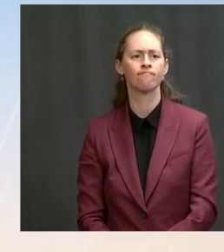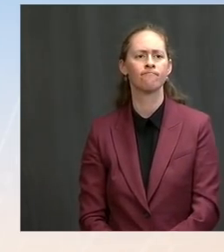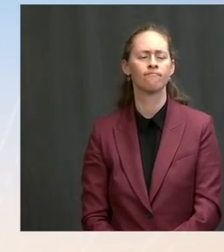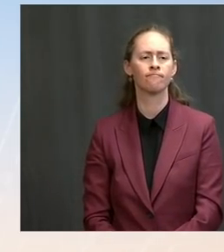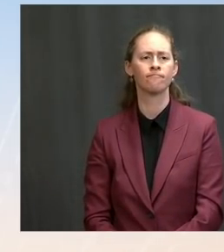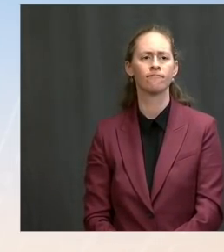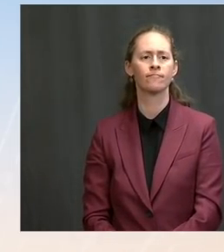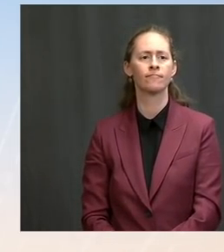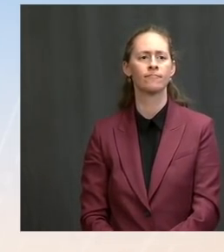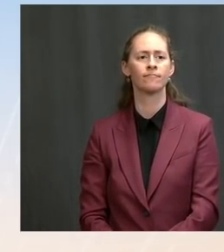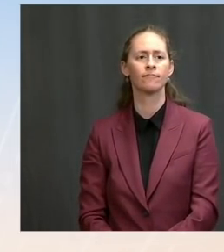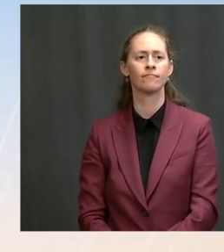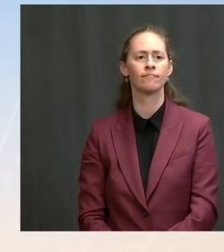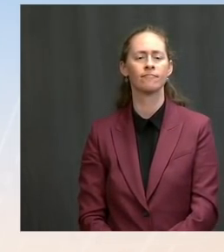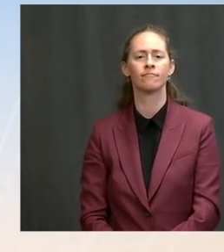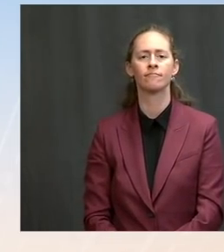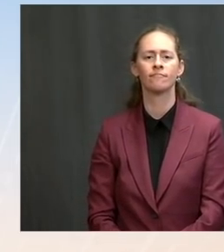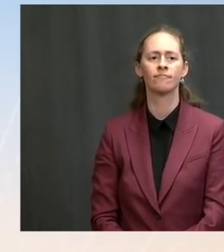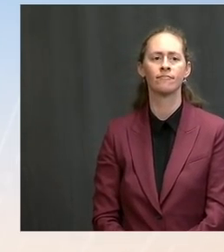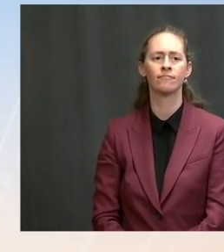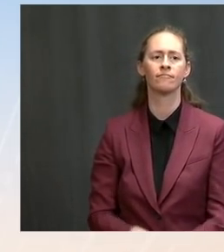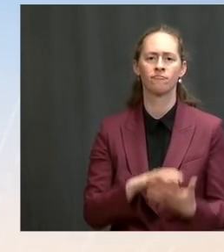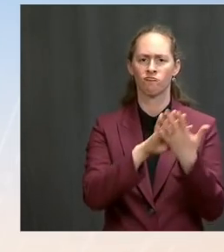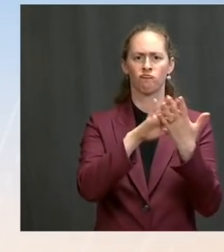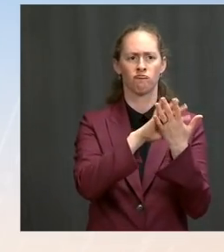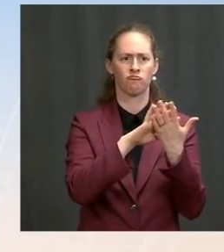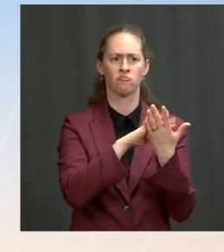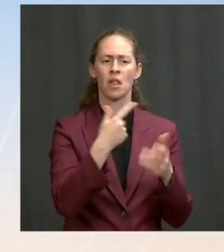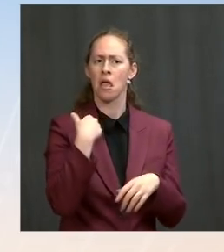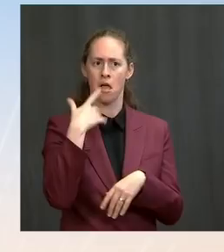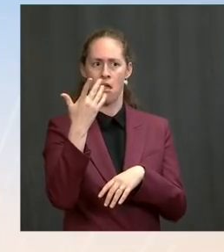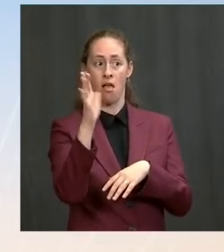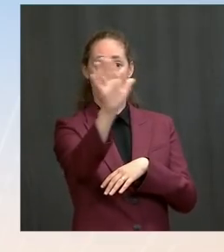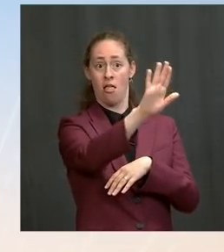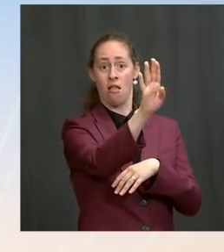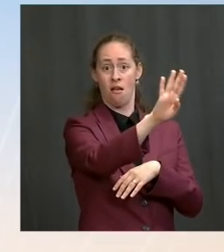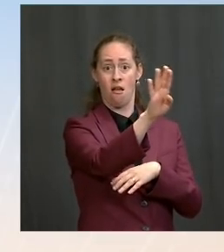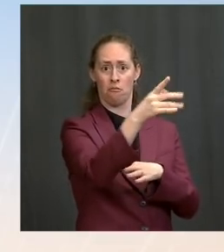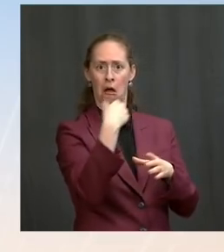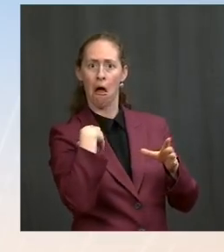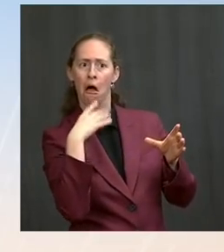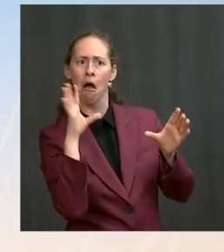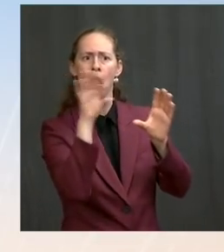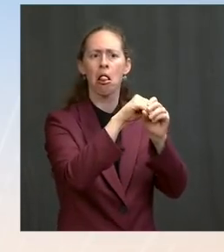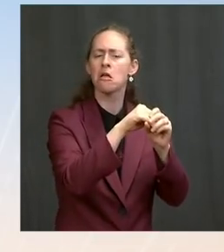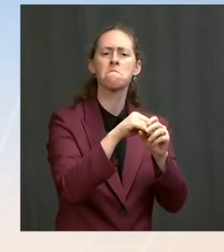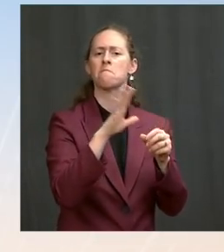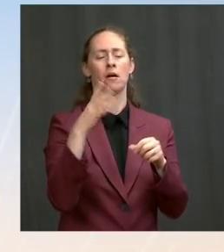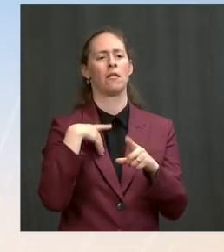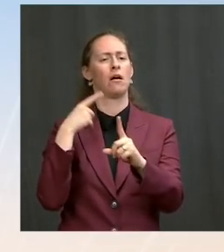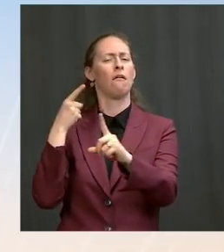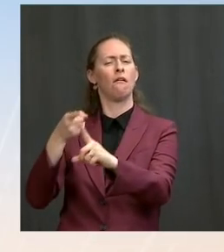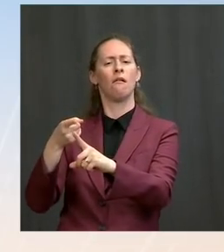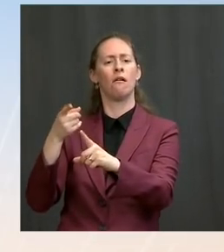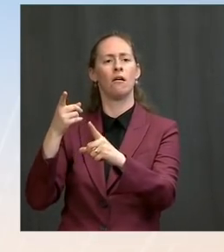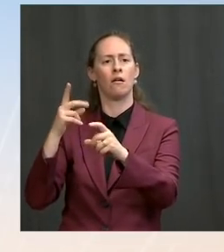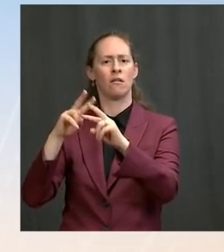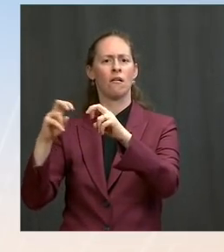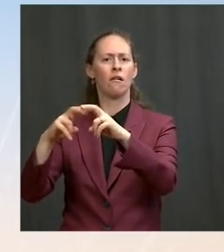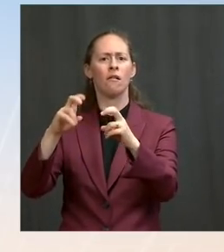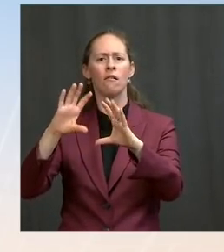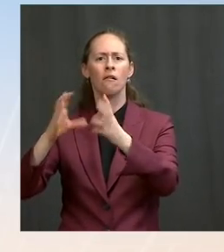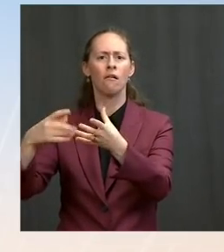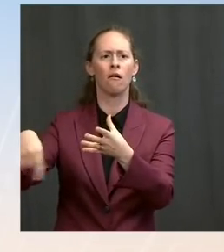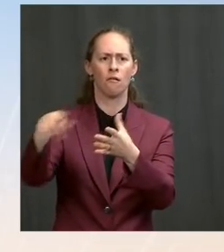the president? I'm not going to get into private conversations. I will say there have been intelligence assessments that have been out there that we have not walked